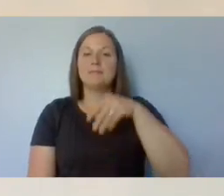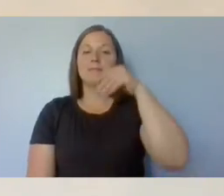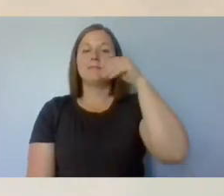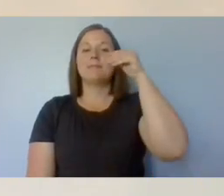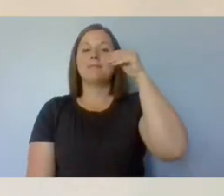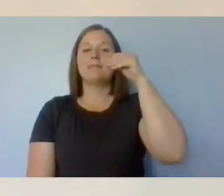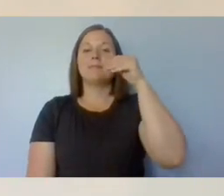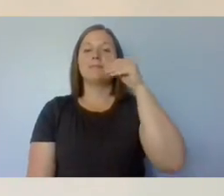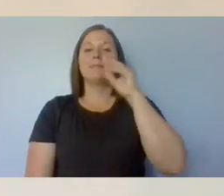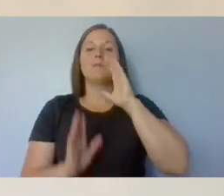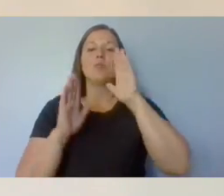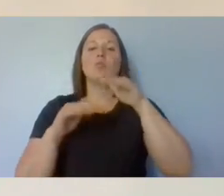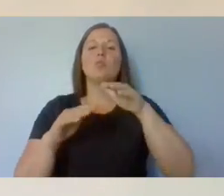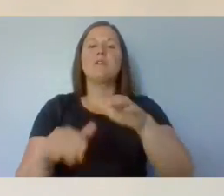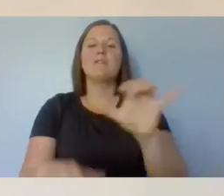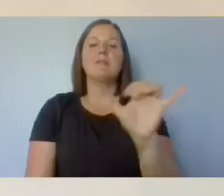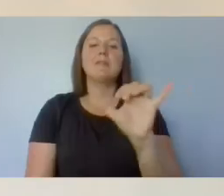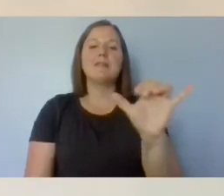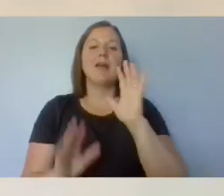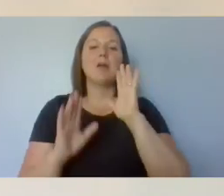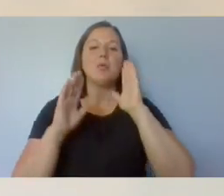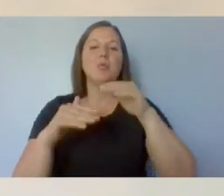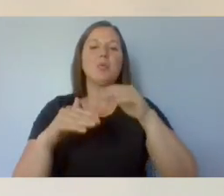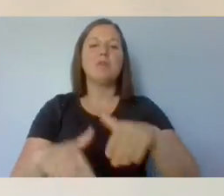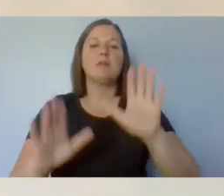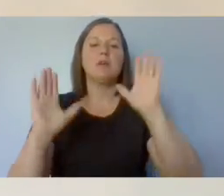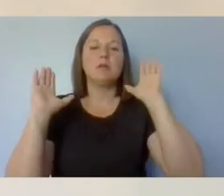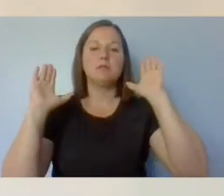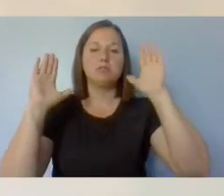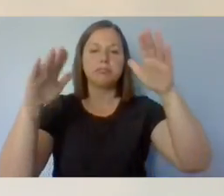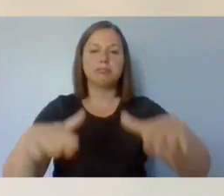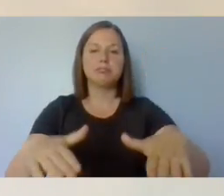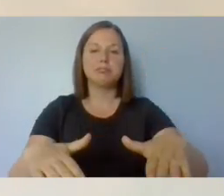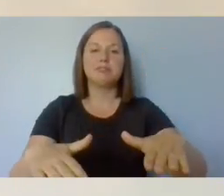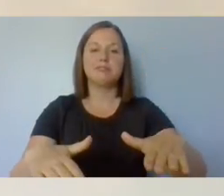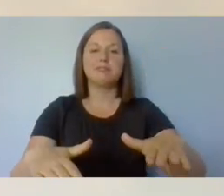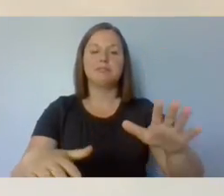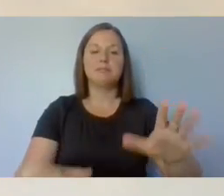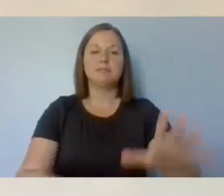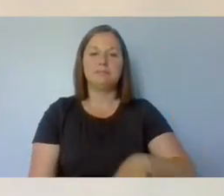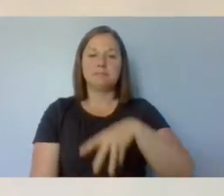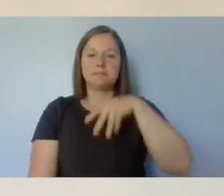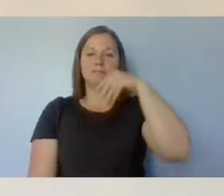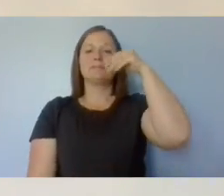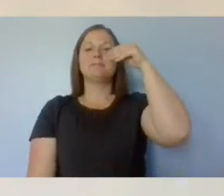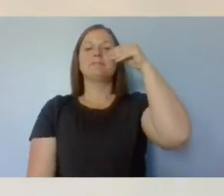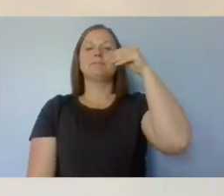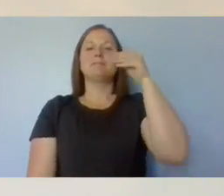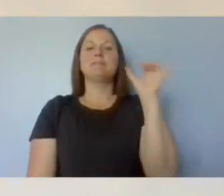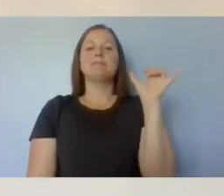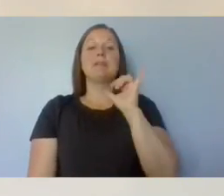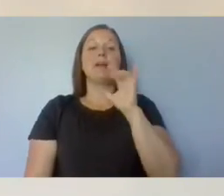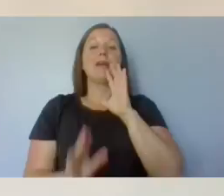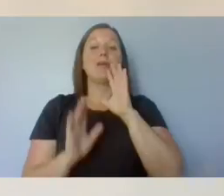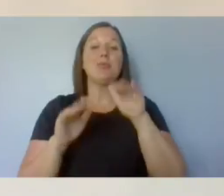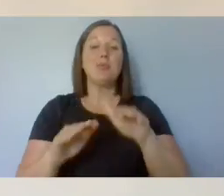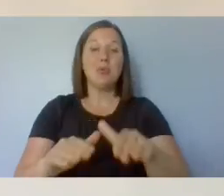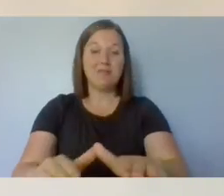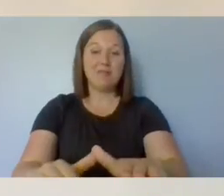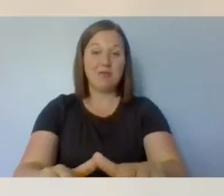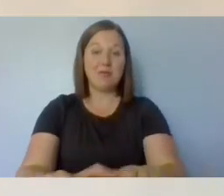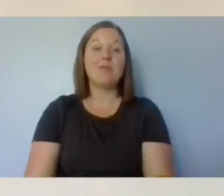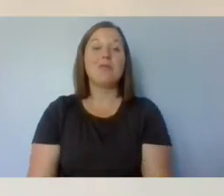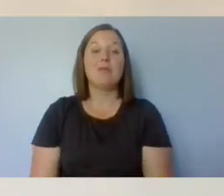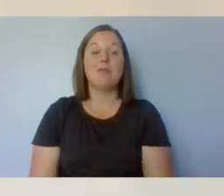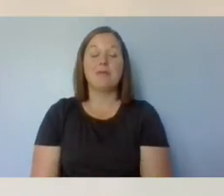river, pull your hands forward, breathe out. Inhale, reach up, flow like a river, breathe